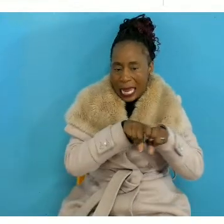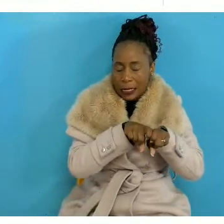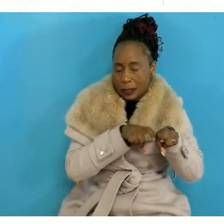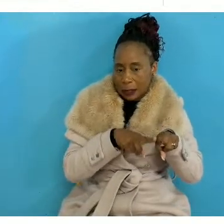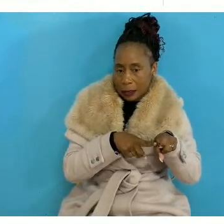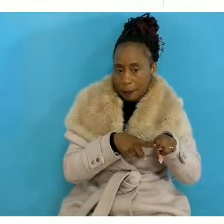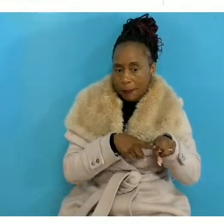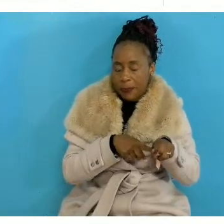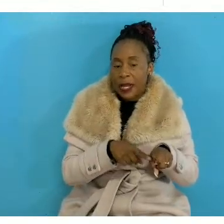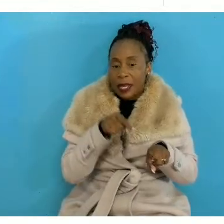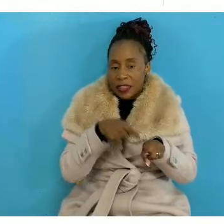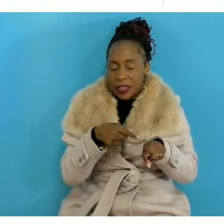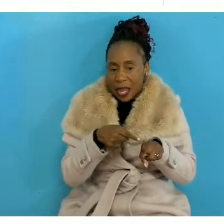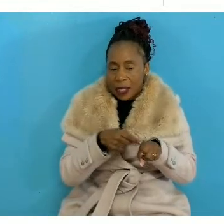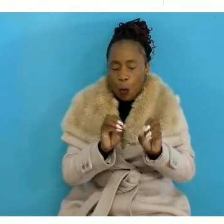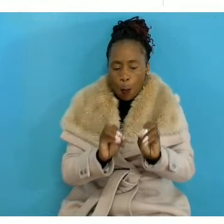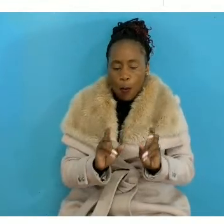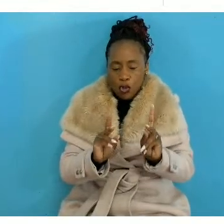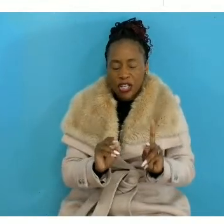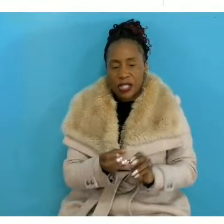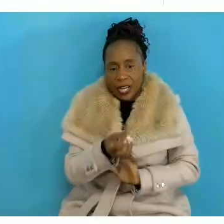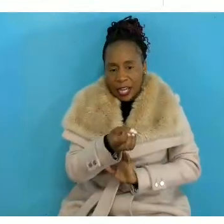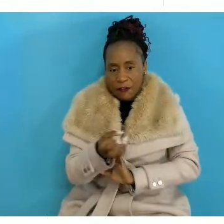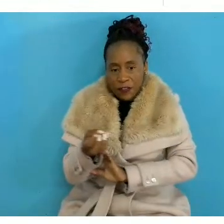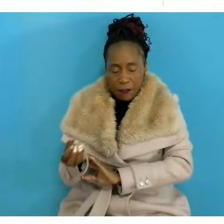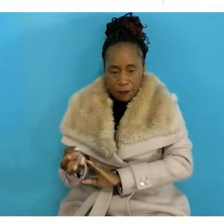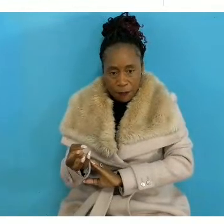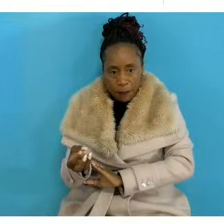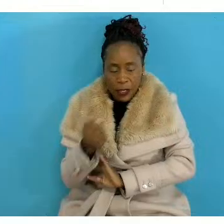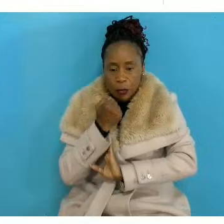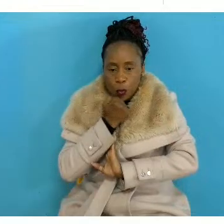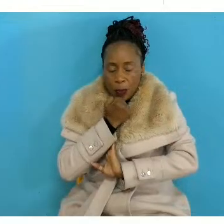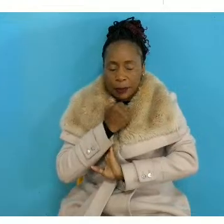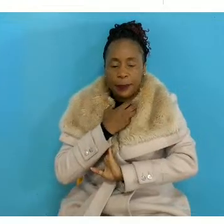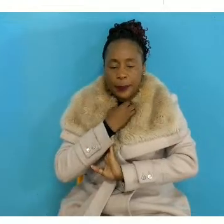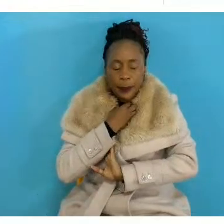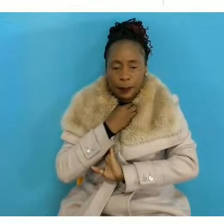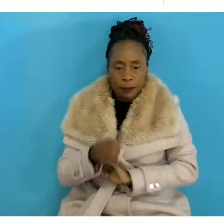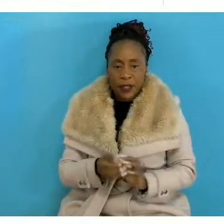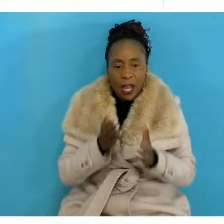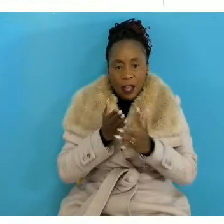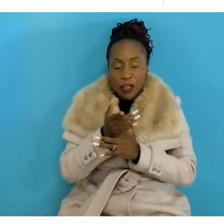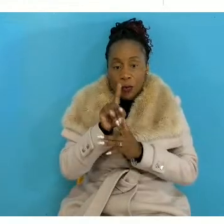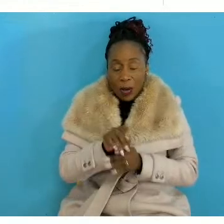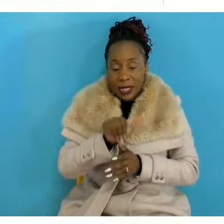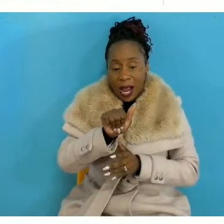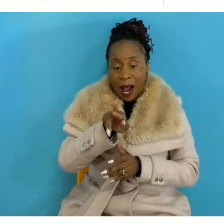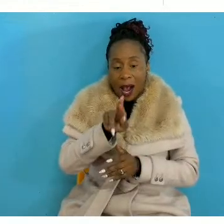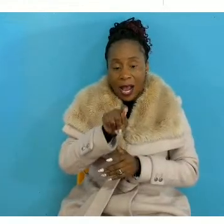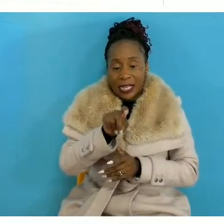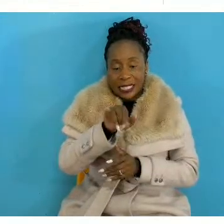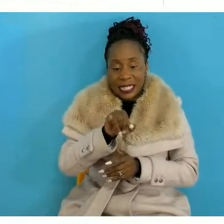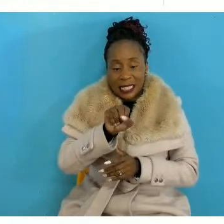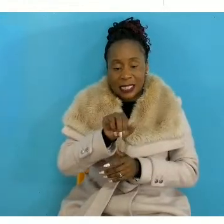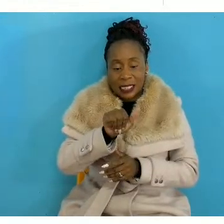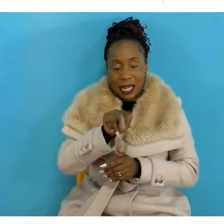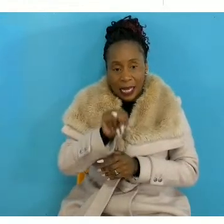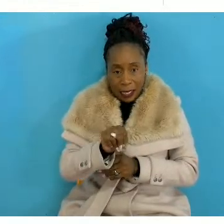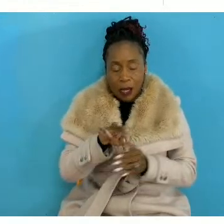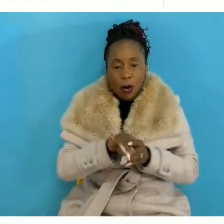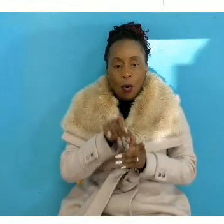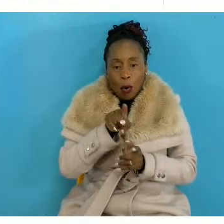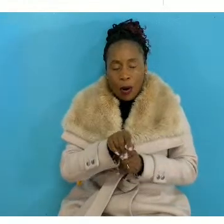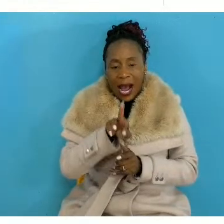that provide opportunities apologies, through the artisan recognition of prior learning